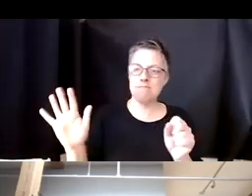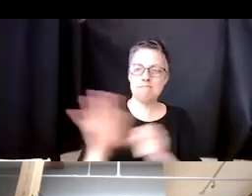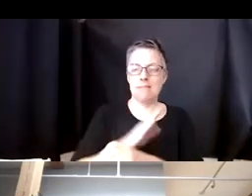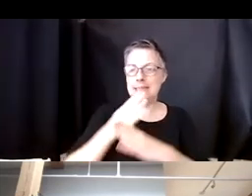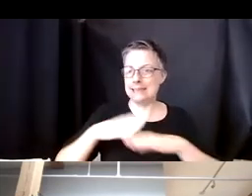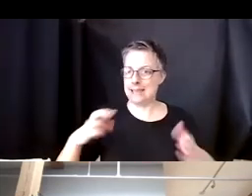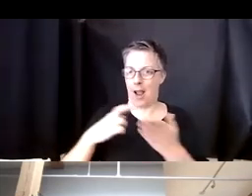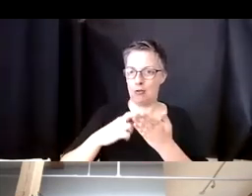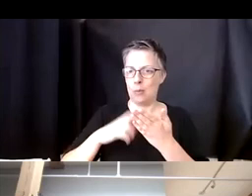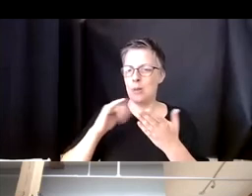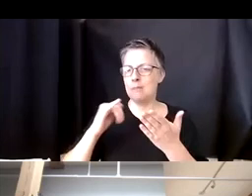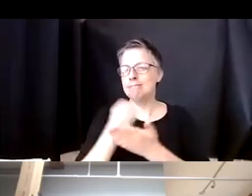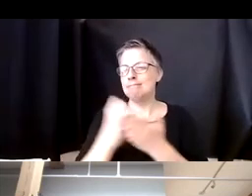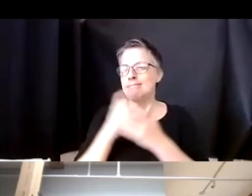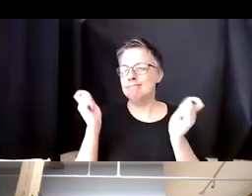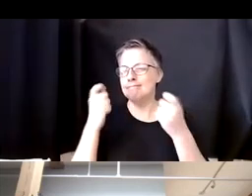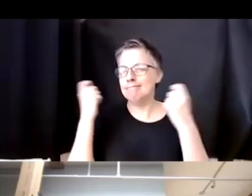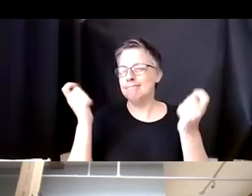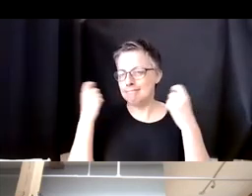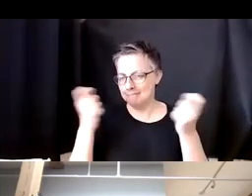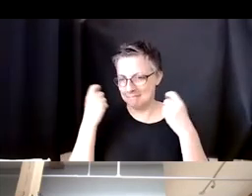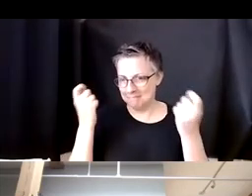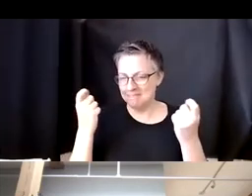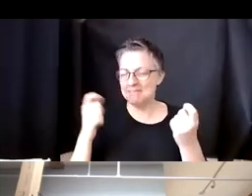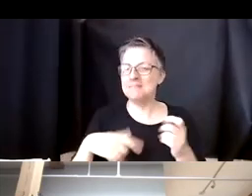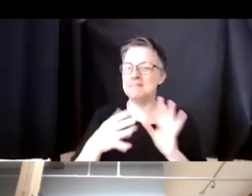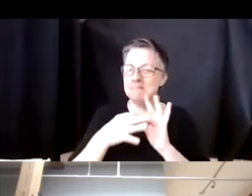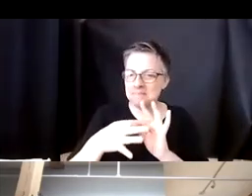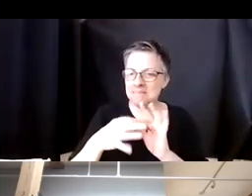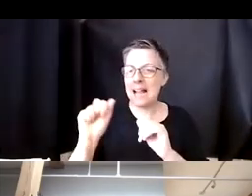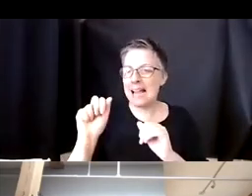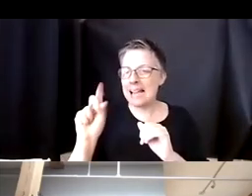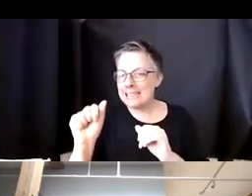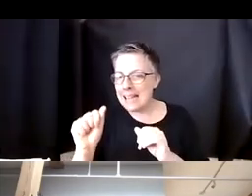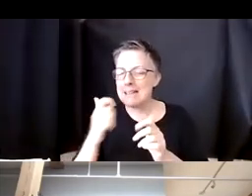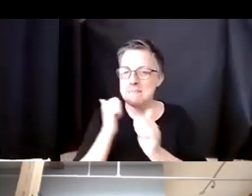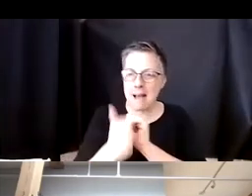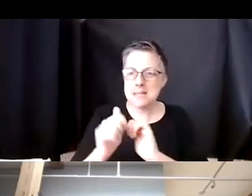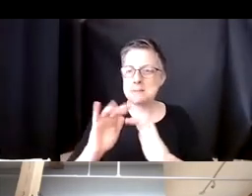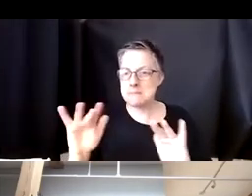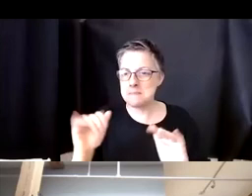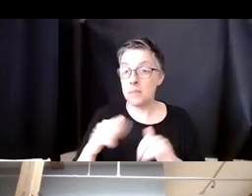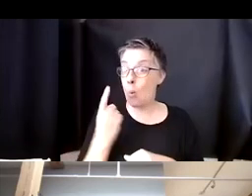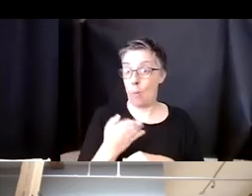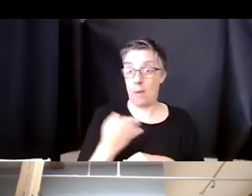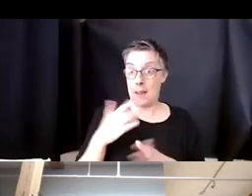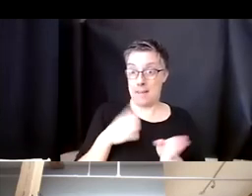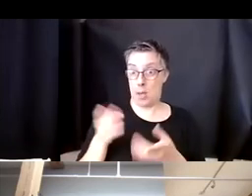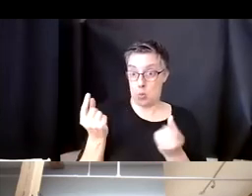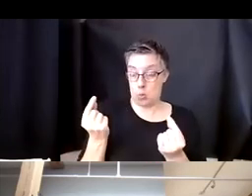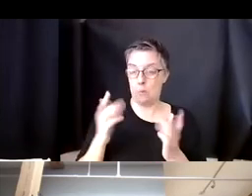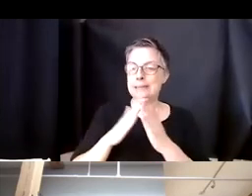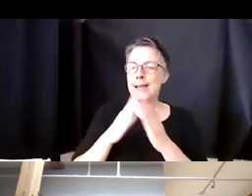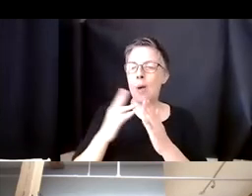is going to do a lot of celebration around the ADA. And one thing we plan to do is to have a town